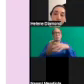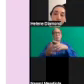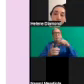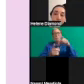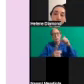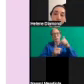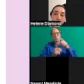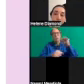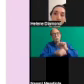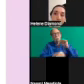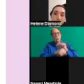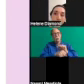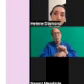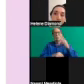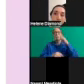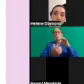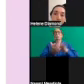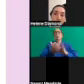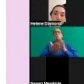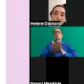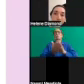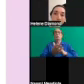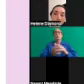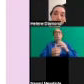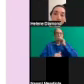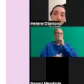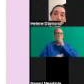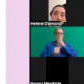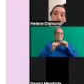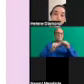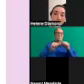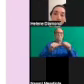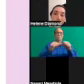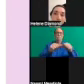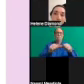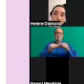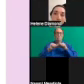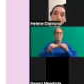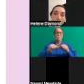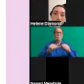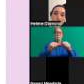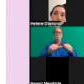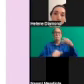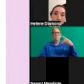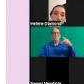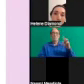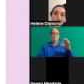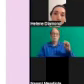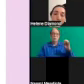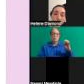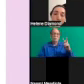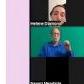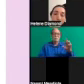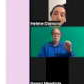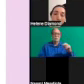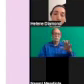sums up medical school for me is just perseverance. And I think that's very important, right, in life. Just perseverance. We persevere